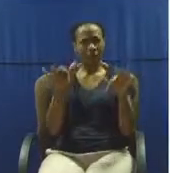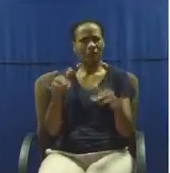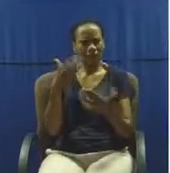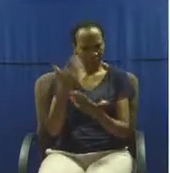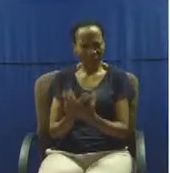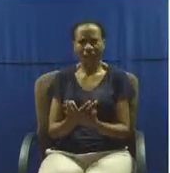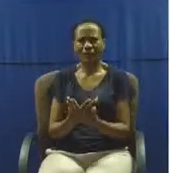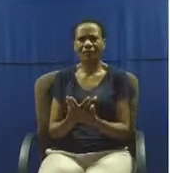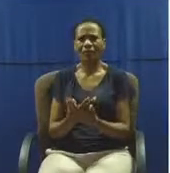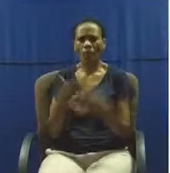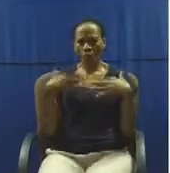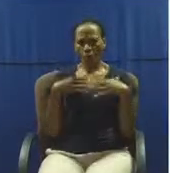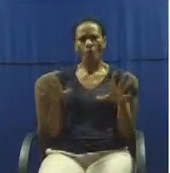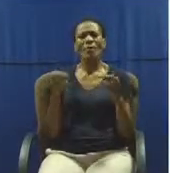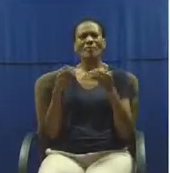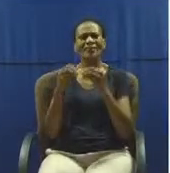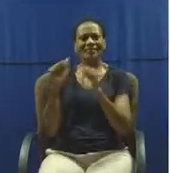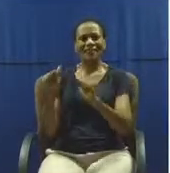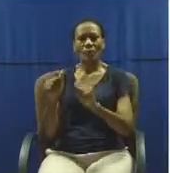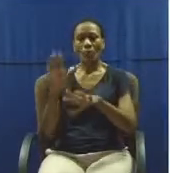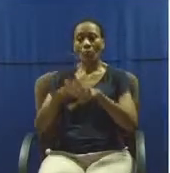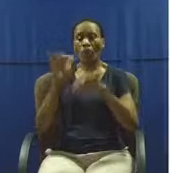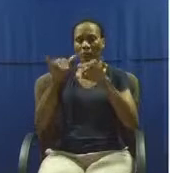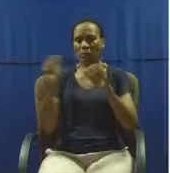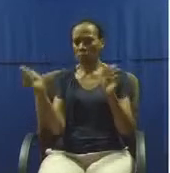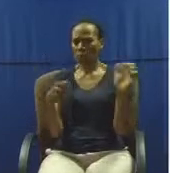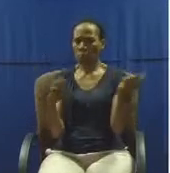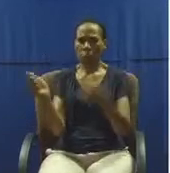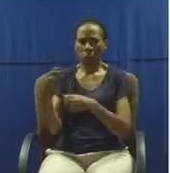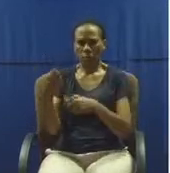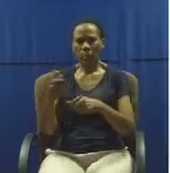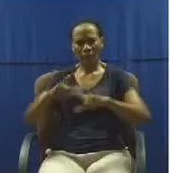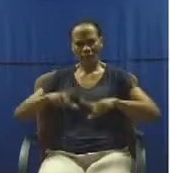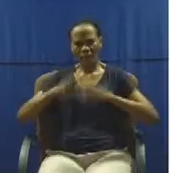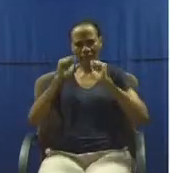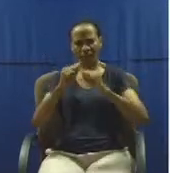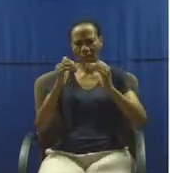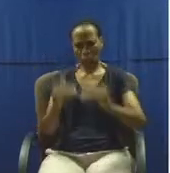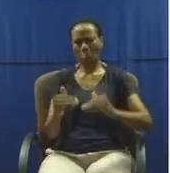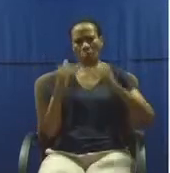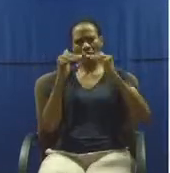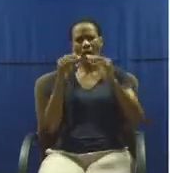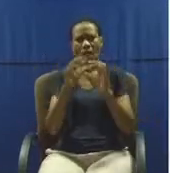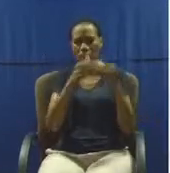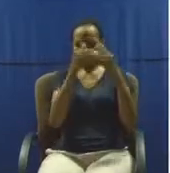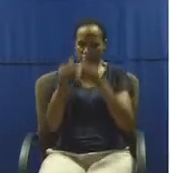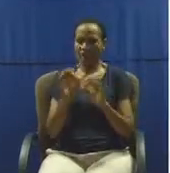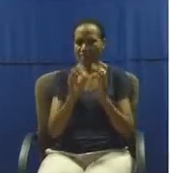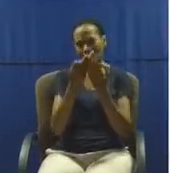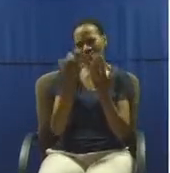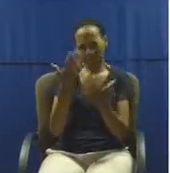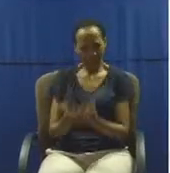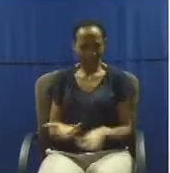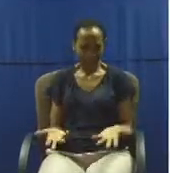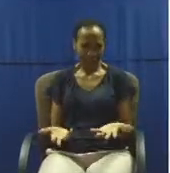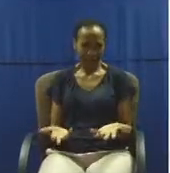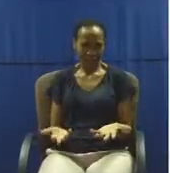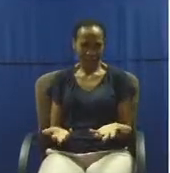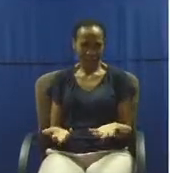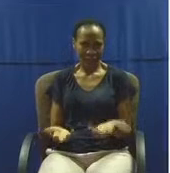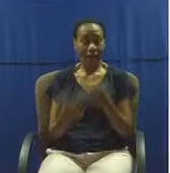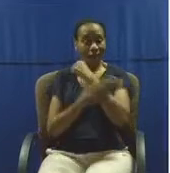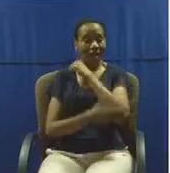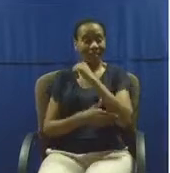create jobs and create better livelihoods for themselves and for their families. This is what our